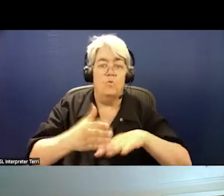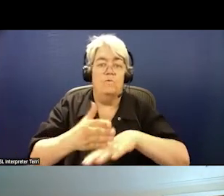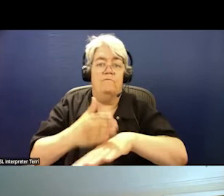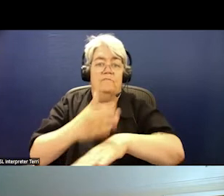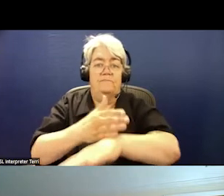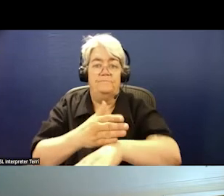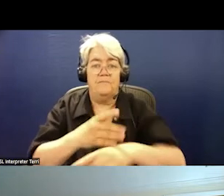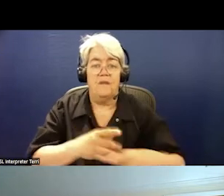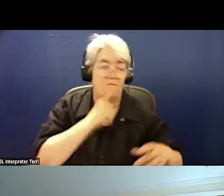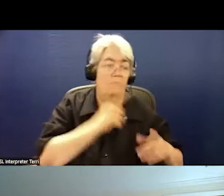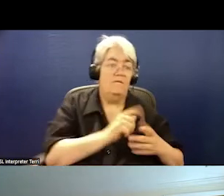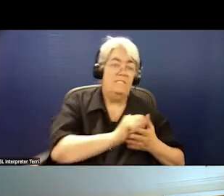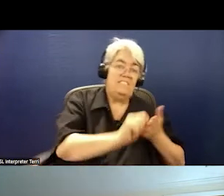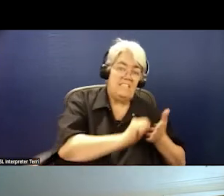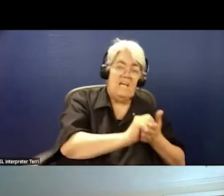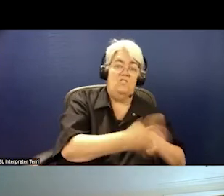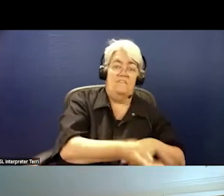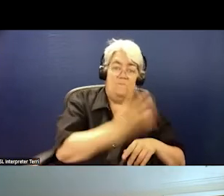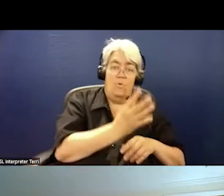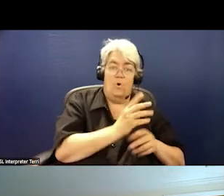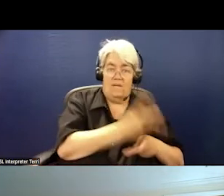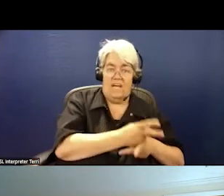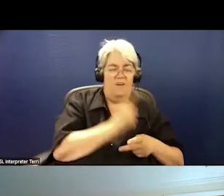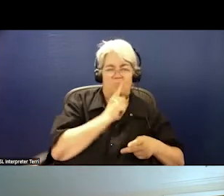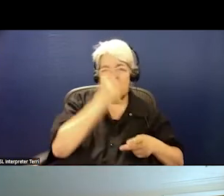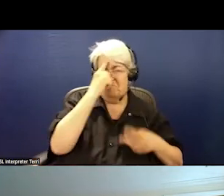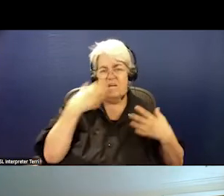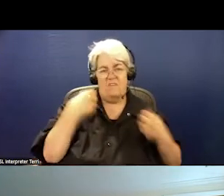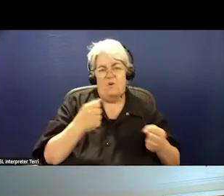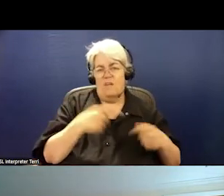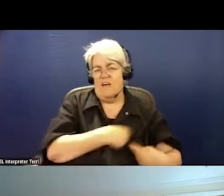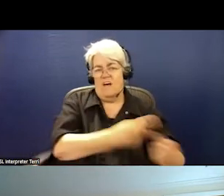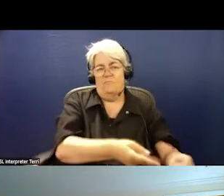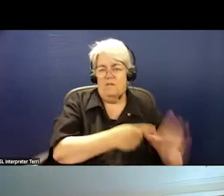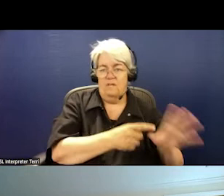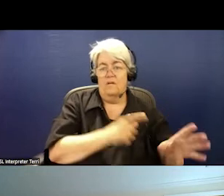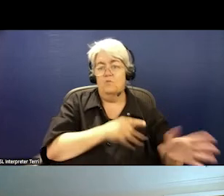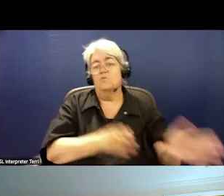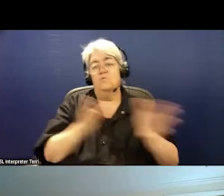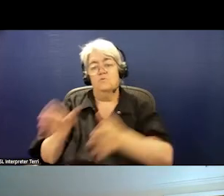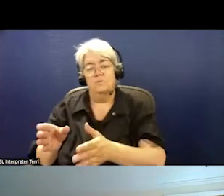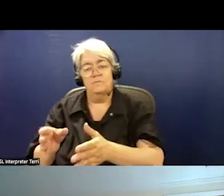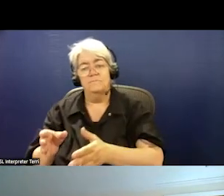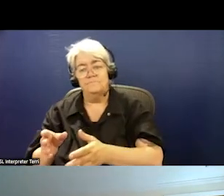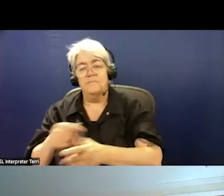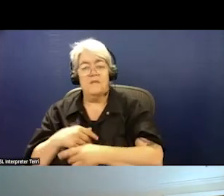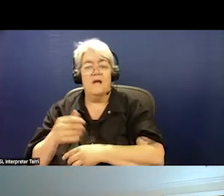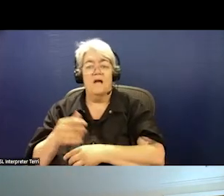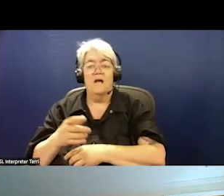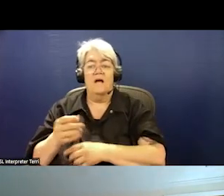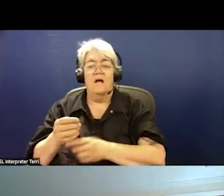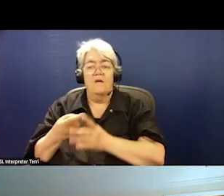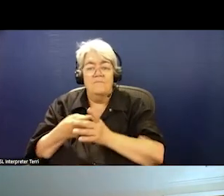4 care that we've done in behavioral health for decades into, I'm going to call it, very